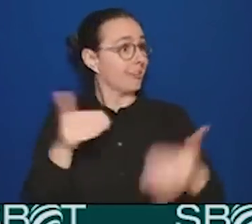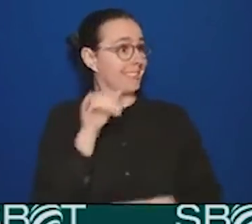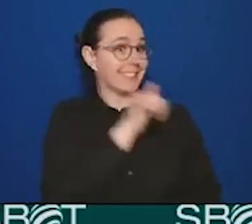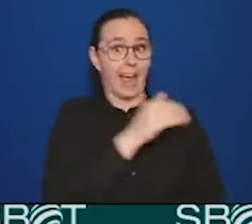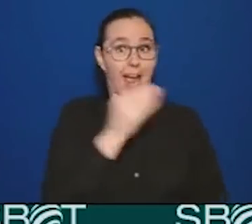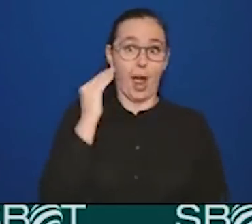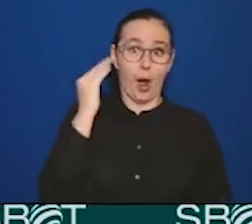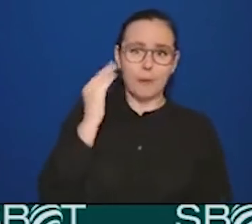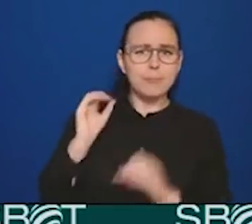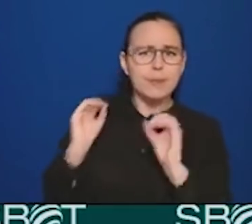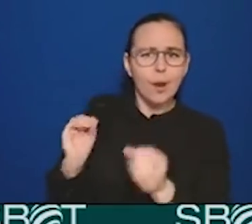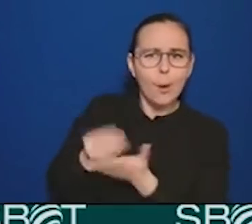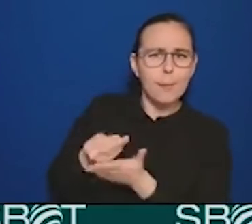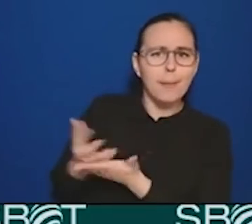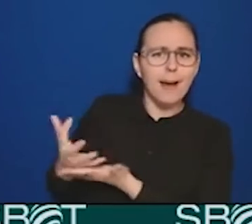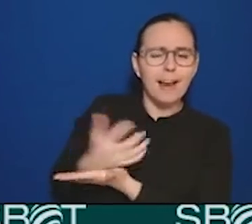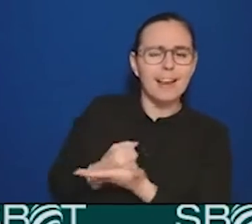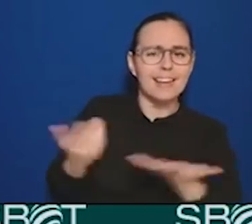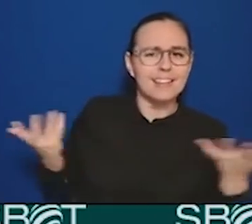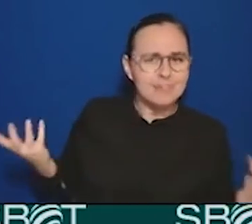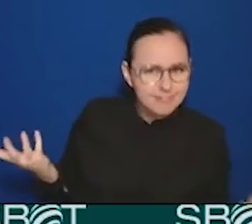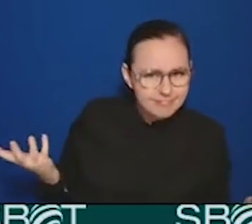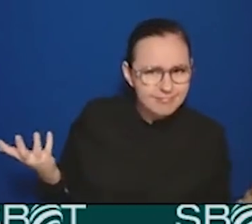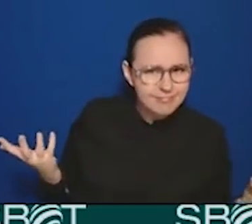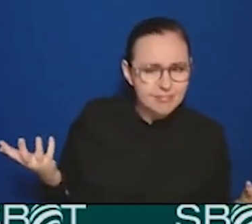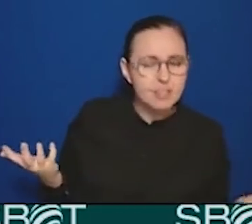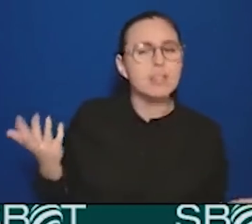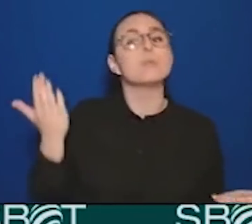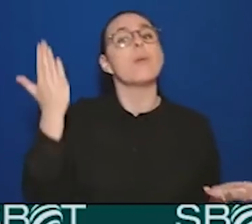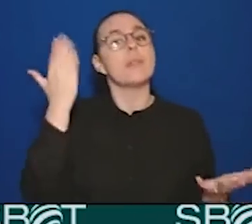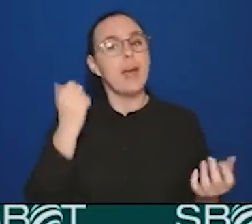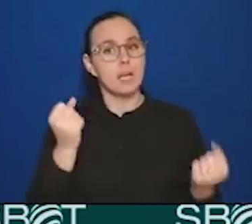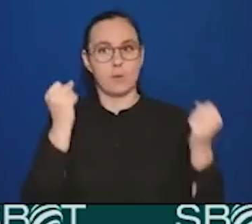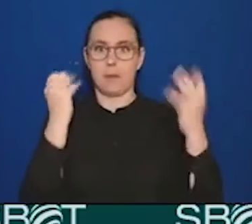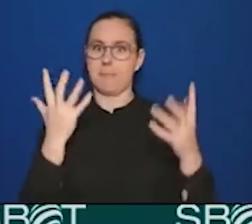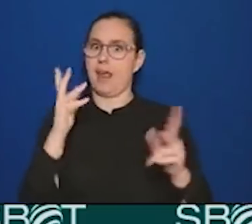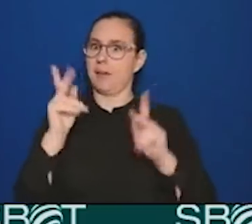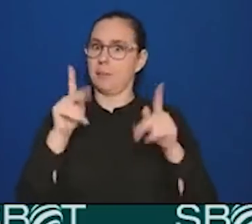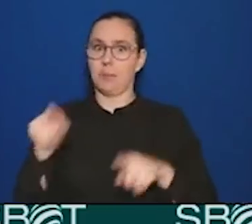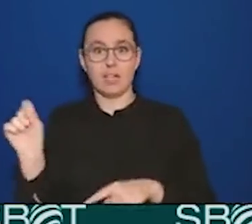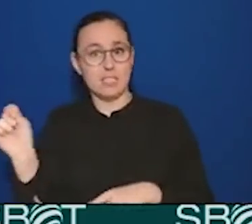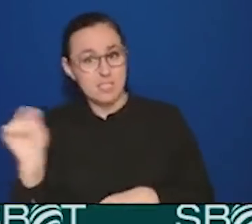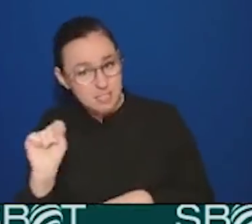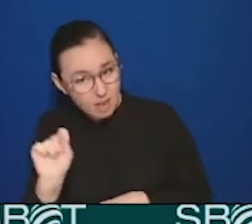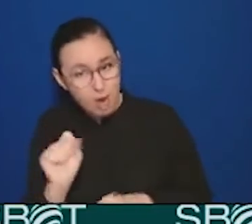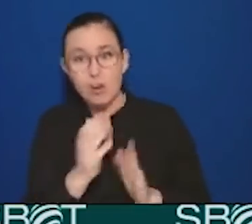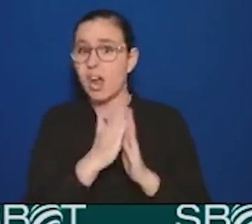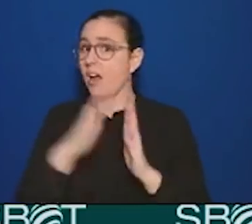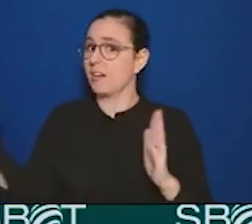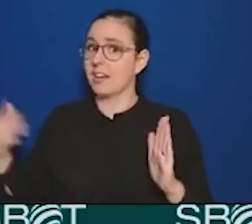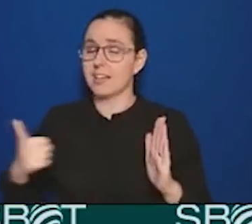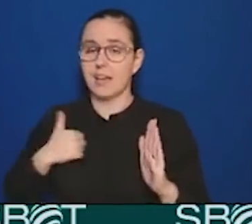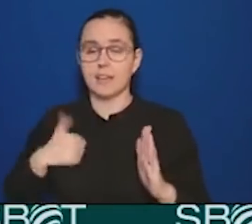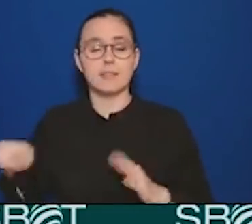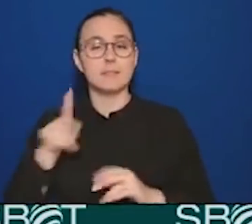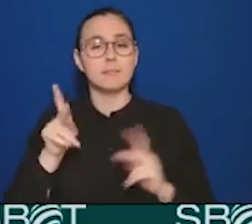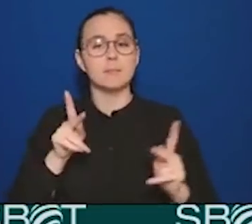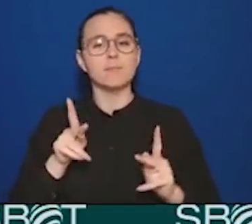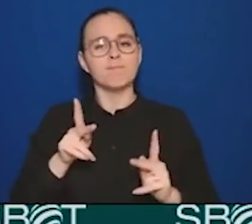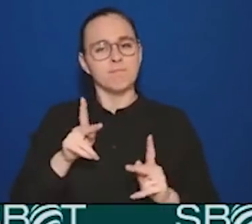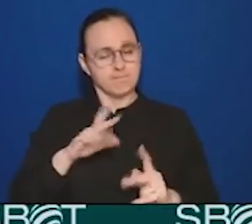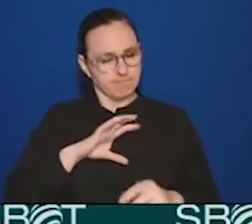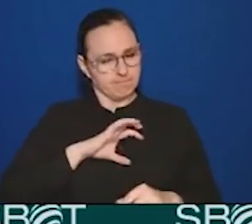no doubt across Canada, are going to work when they're sick. Increasing paid sick leave to 5